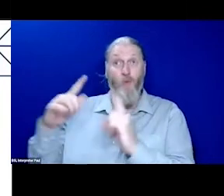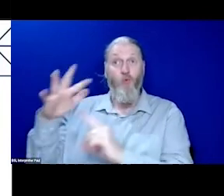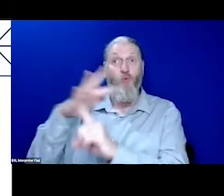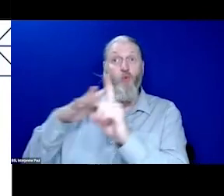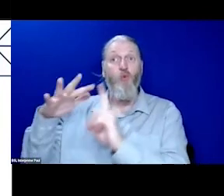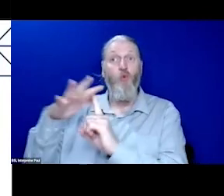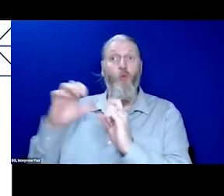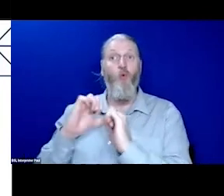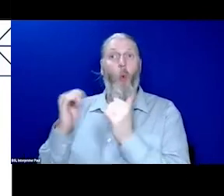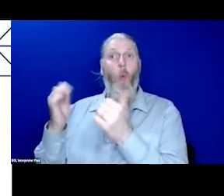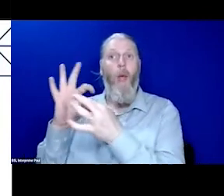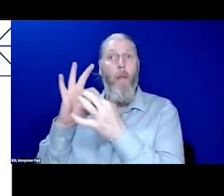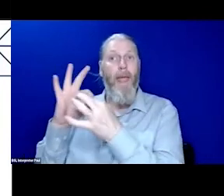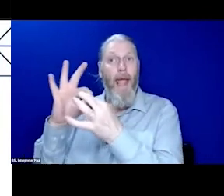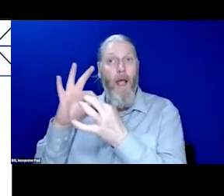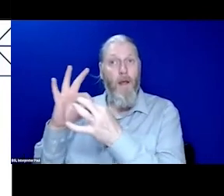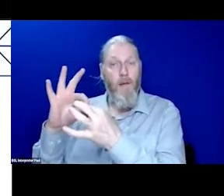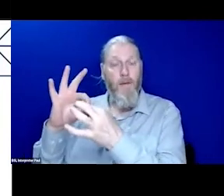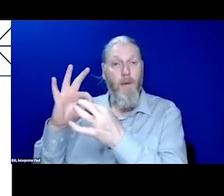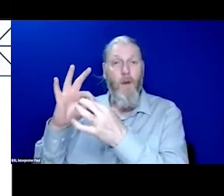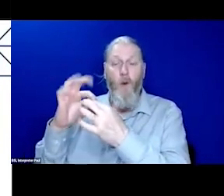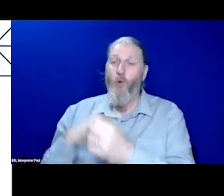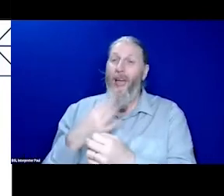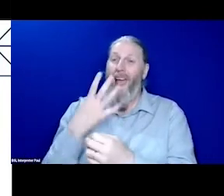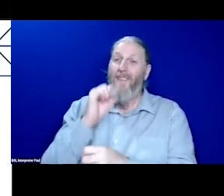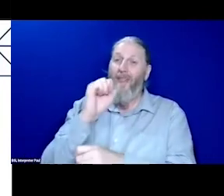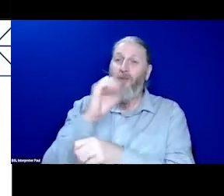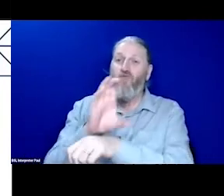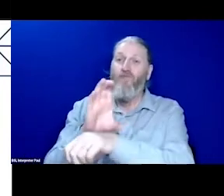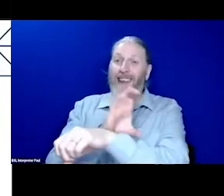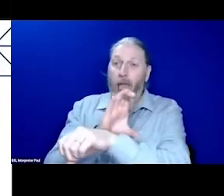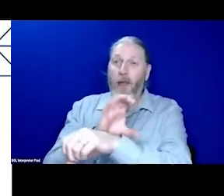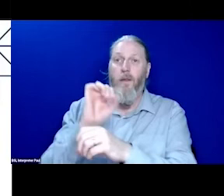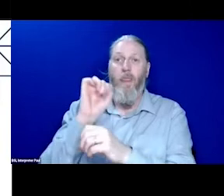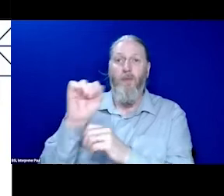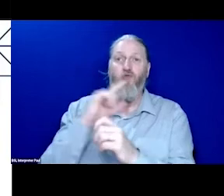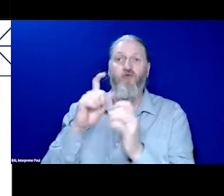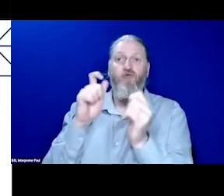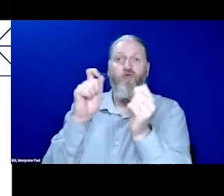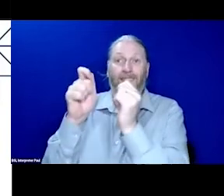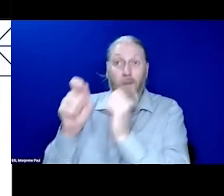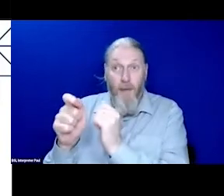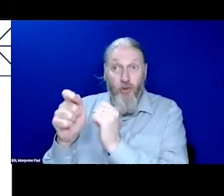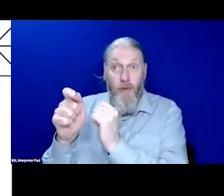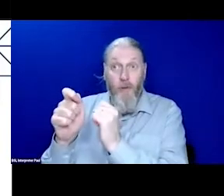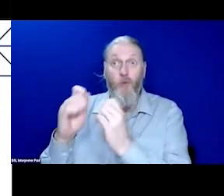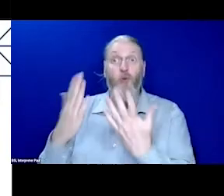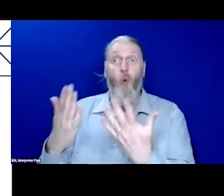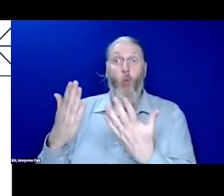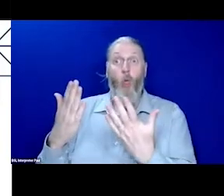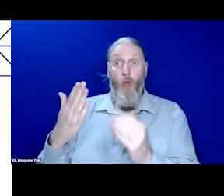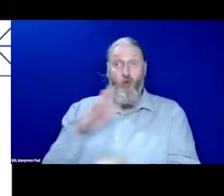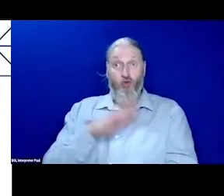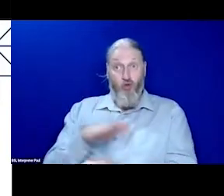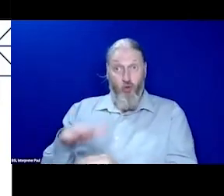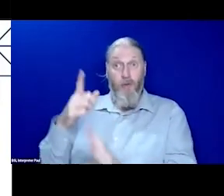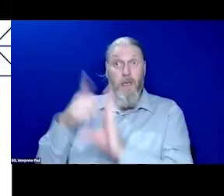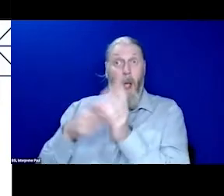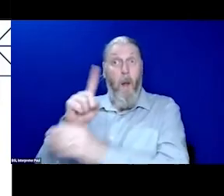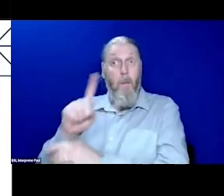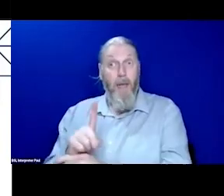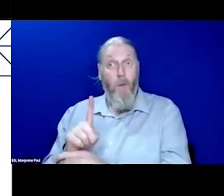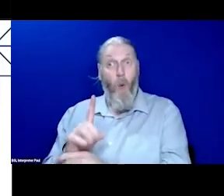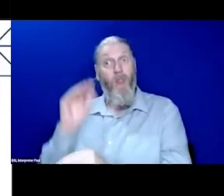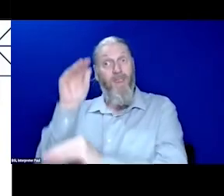capacity for transformation and resilience in communities, that the world that children and young people will inherit and need to live through,